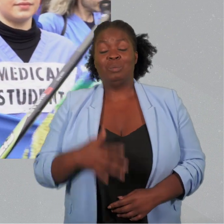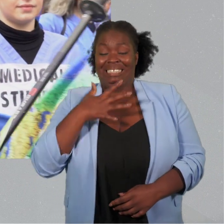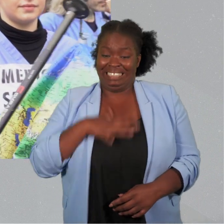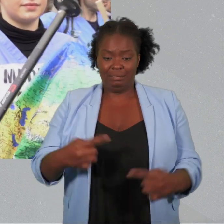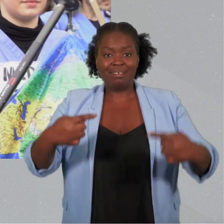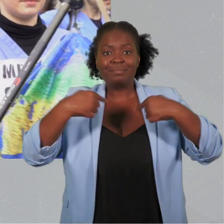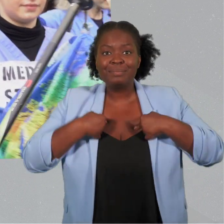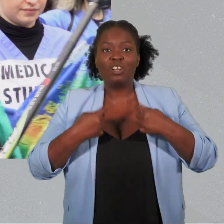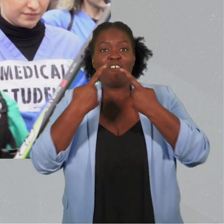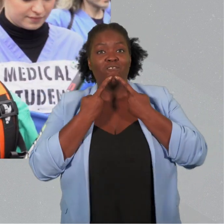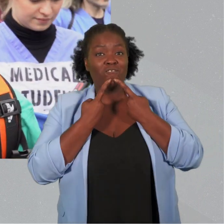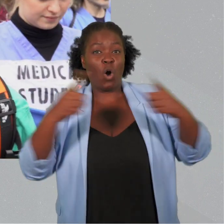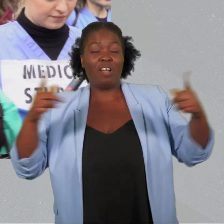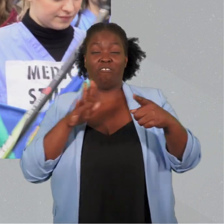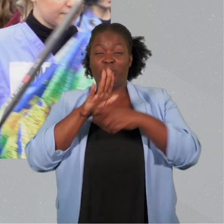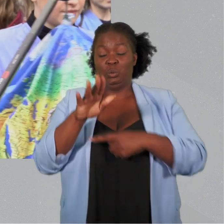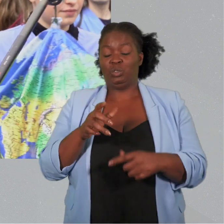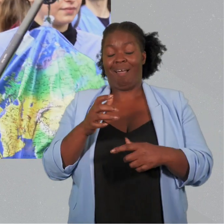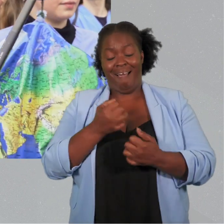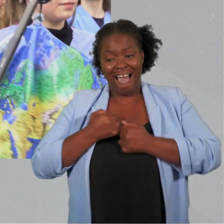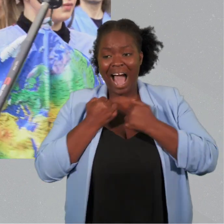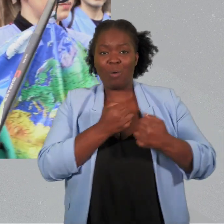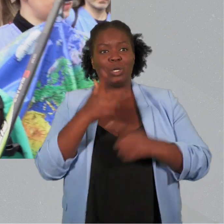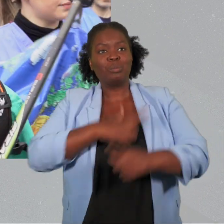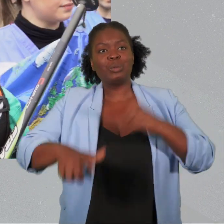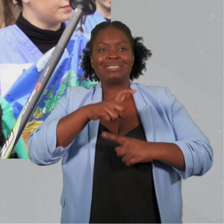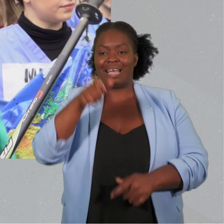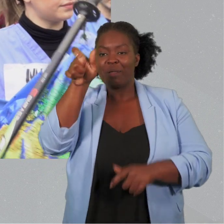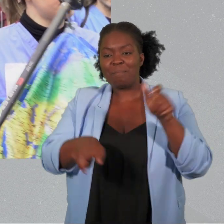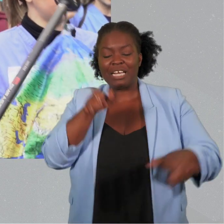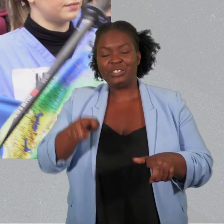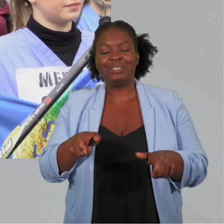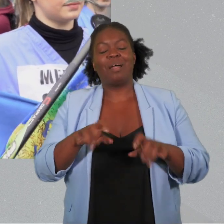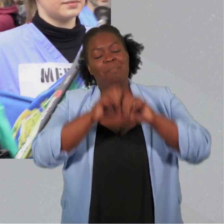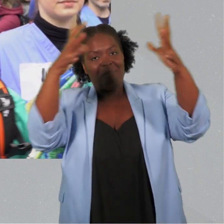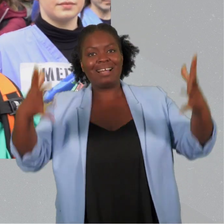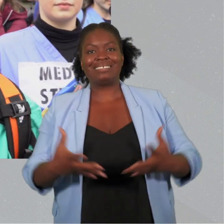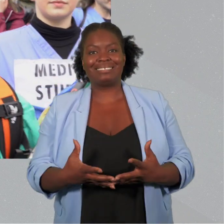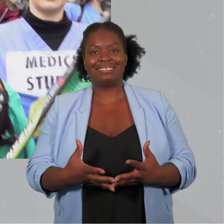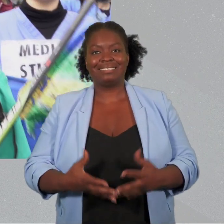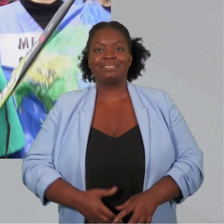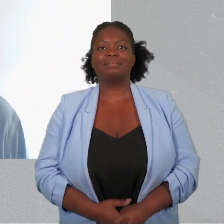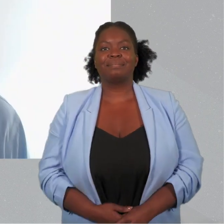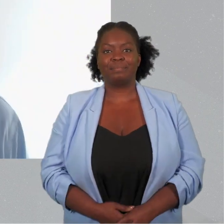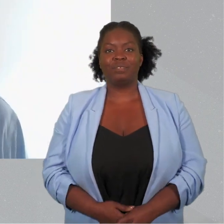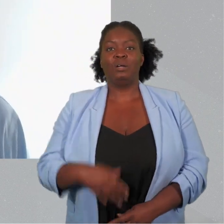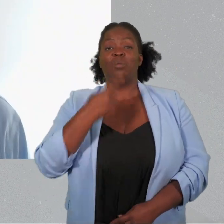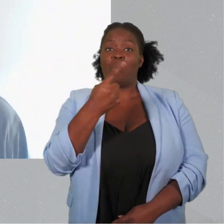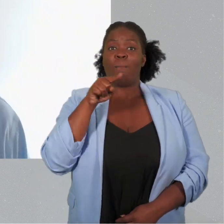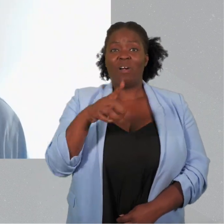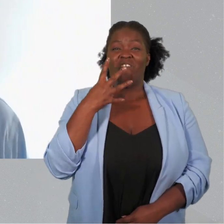voice for the future of our patients, of our communities and of the planet. There are 1.4 million healthcare